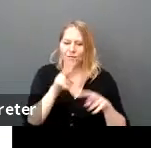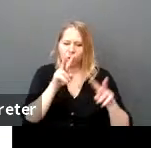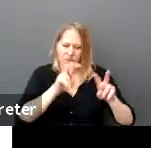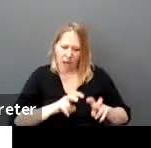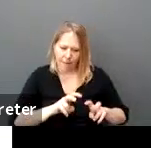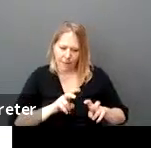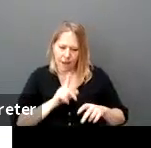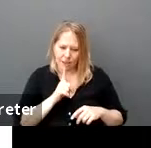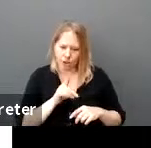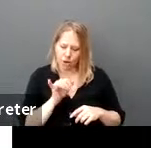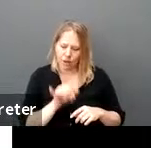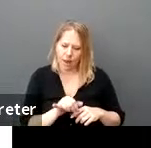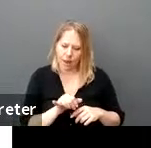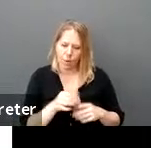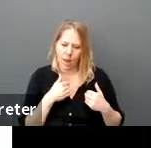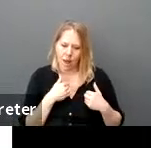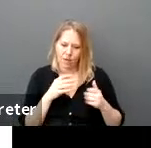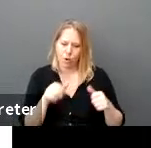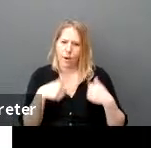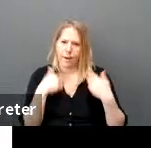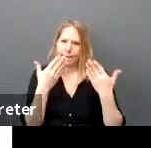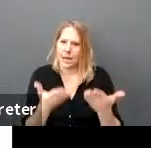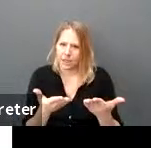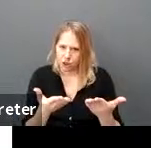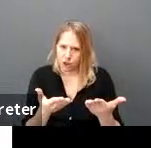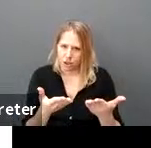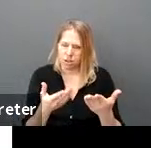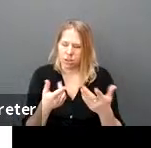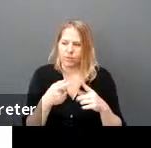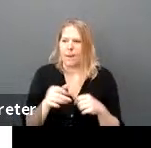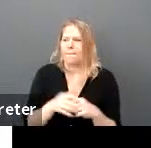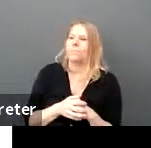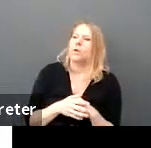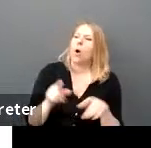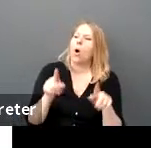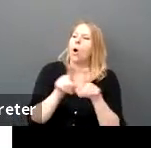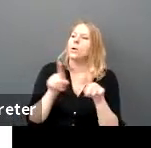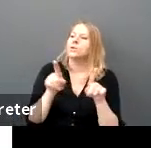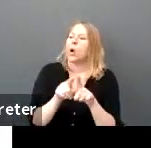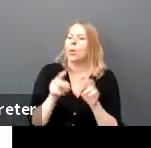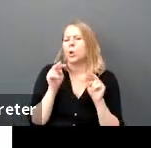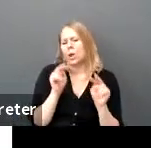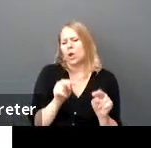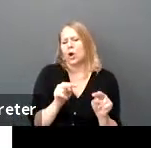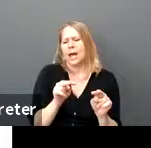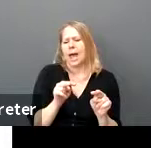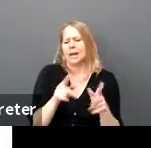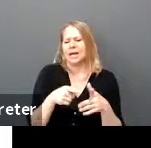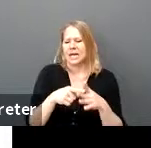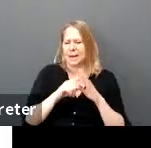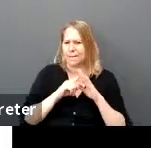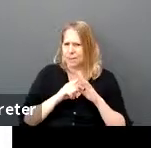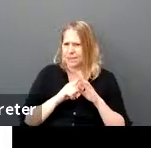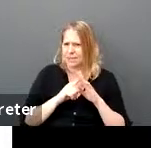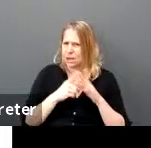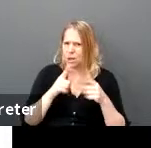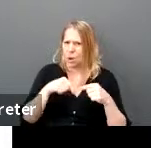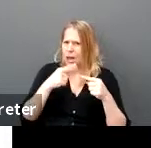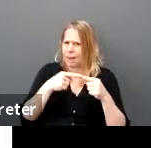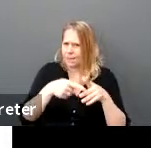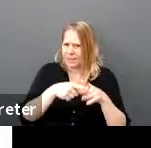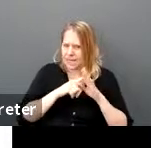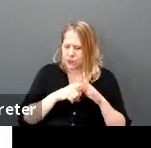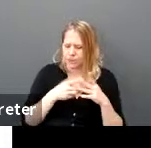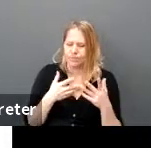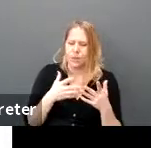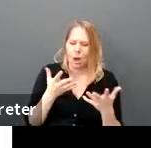analyze those and to ensure that we have a recommendation from that. Also, when you look at the implementation timeline, I do want to